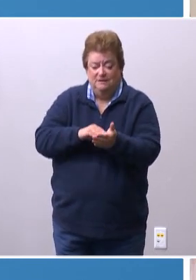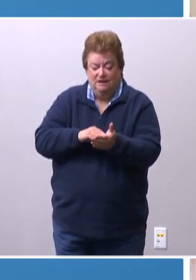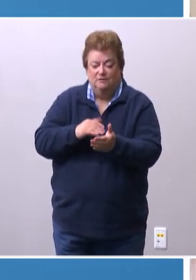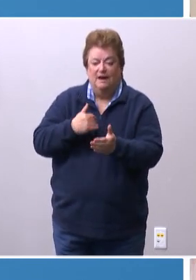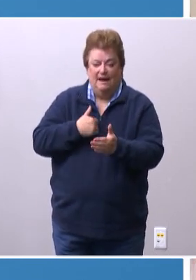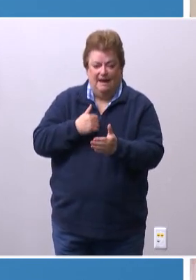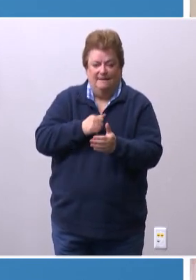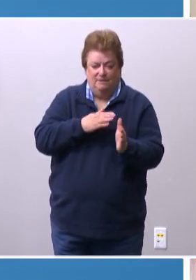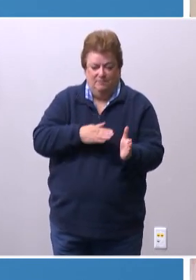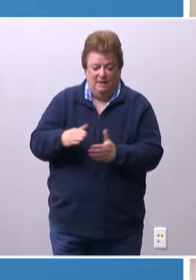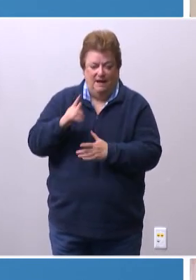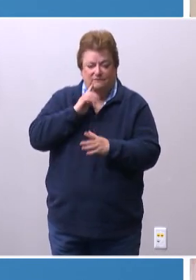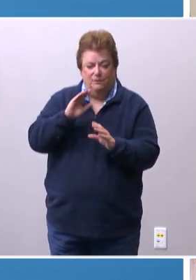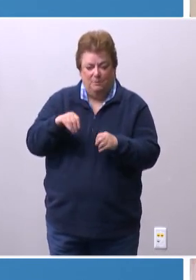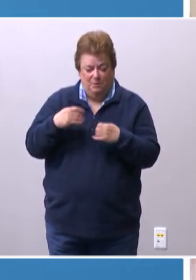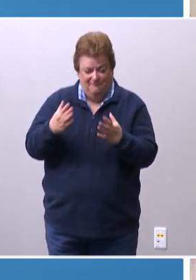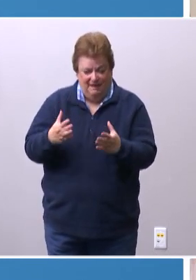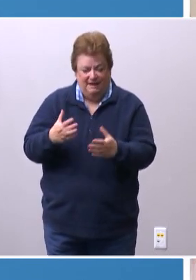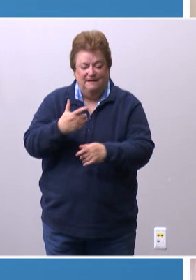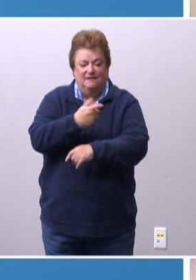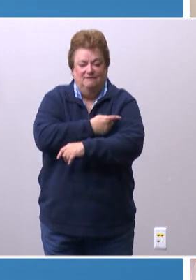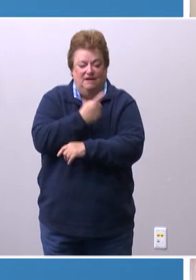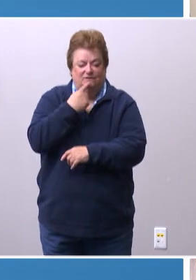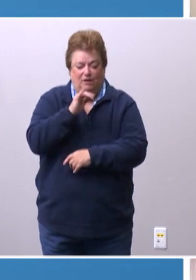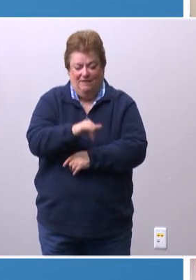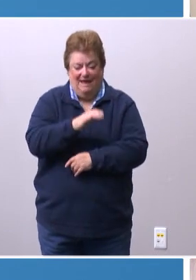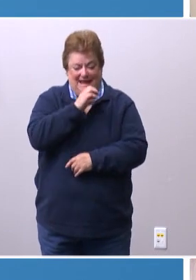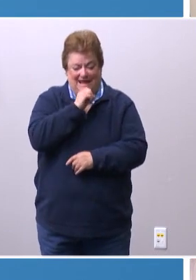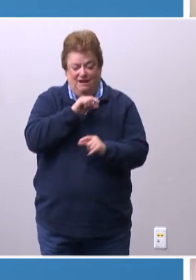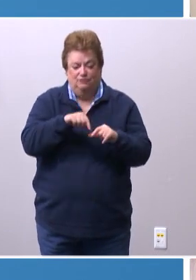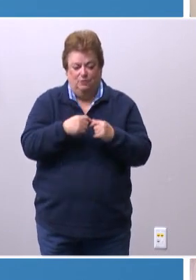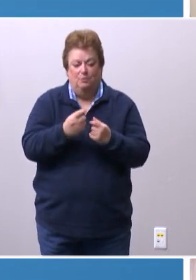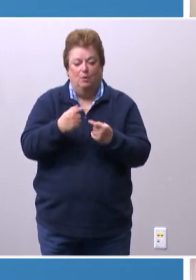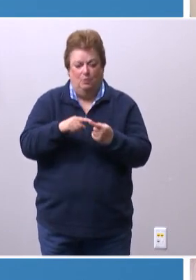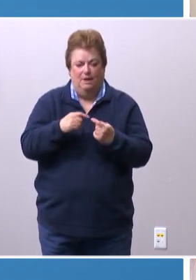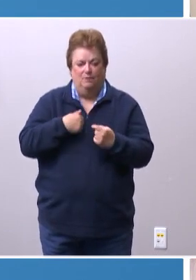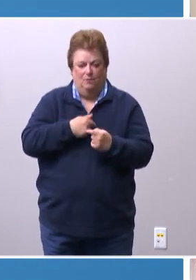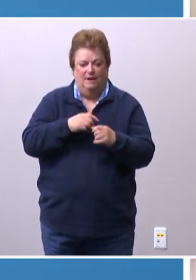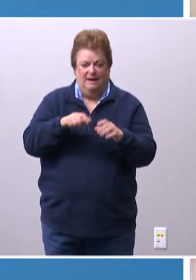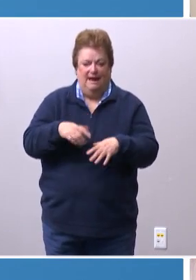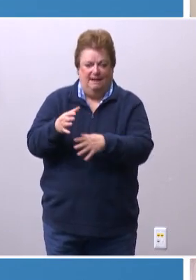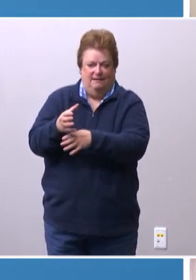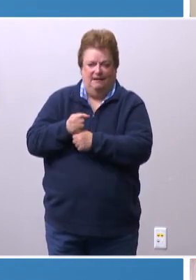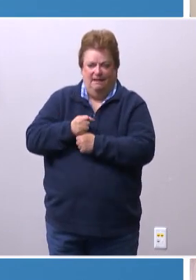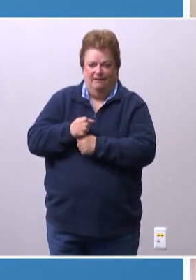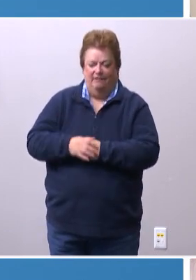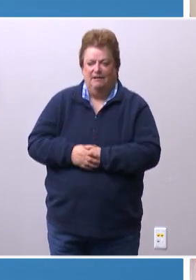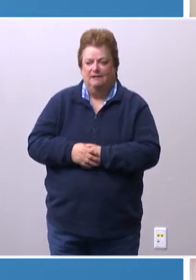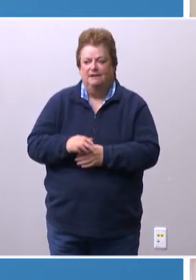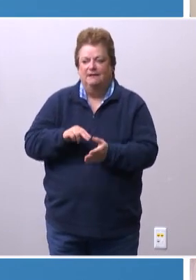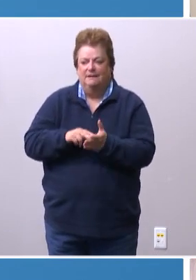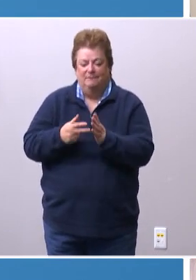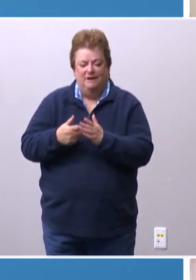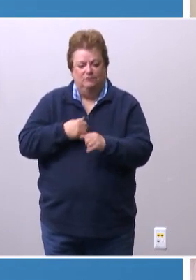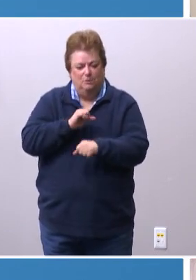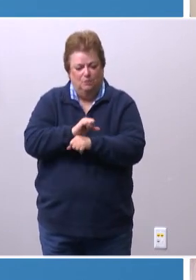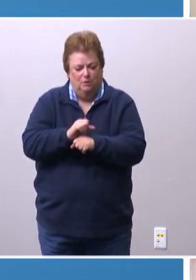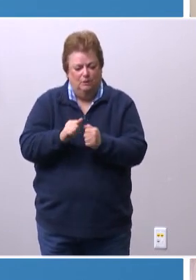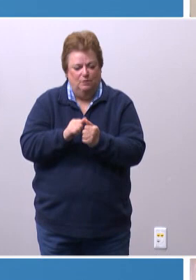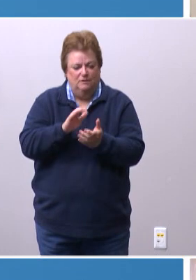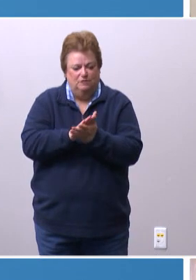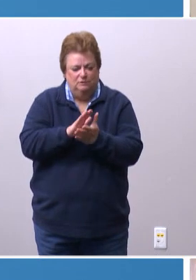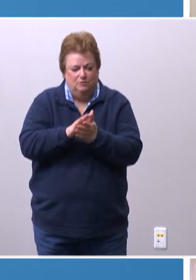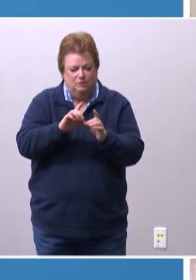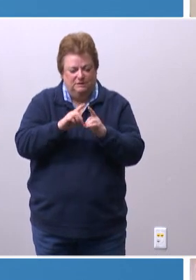providing vaccine to children in this age group when it becomes available. It includes partnering with school districts to